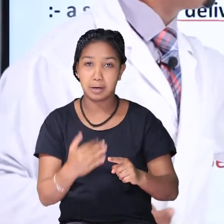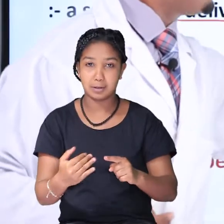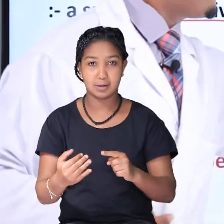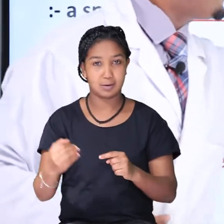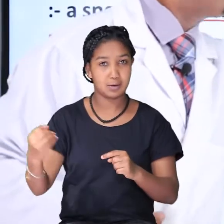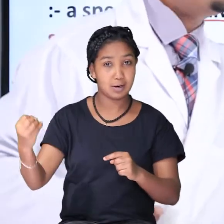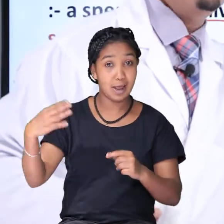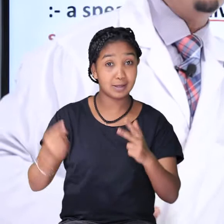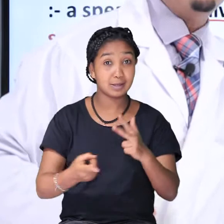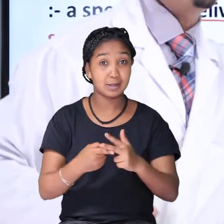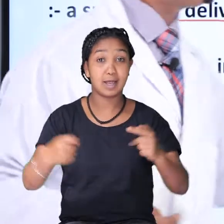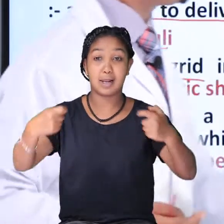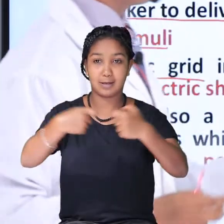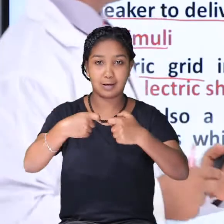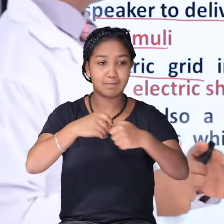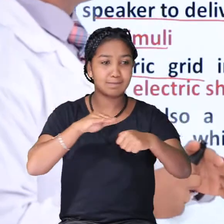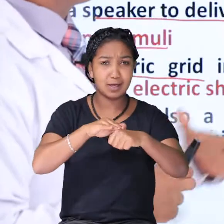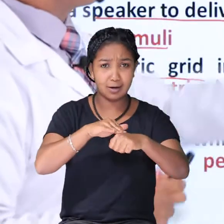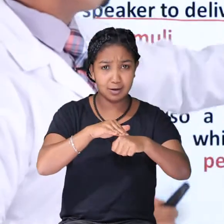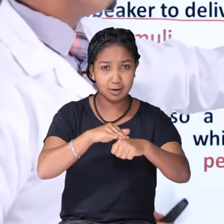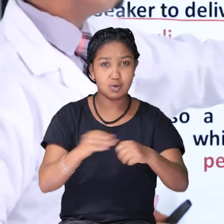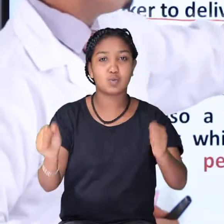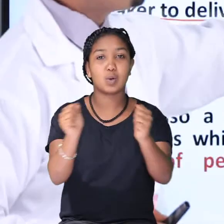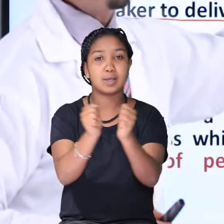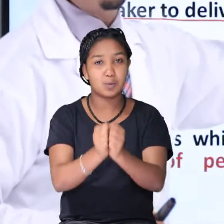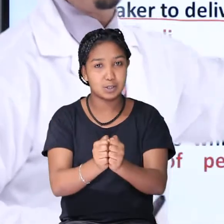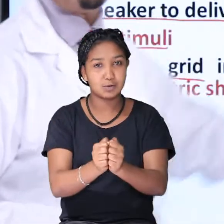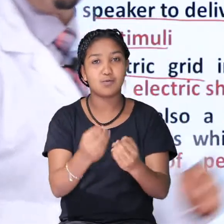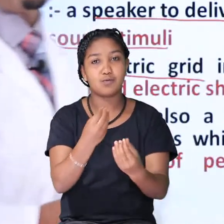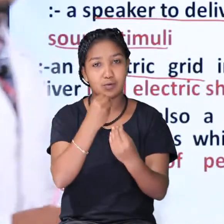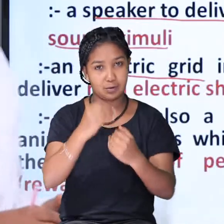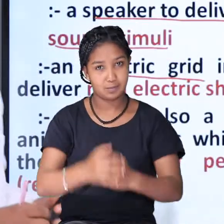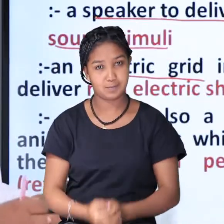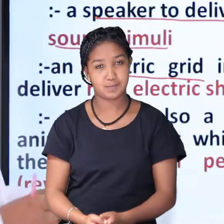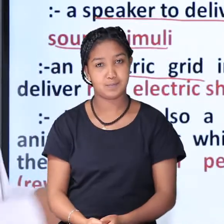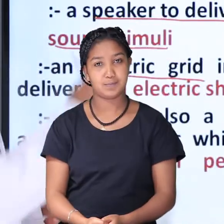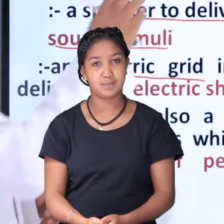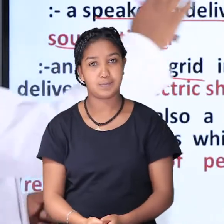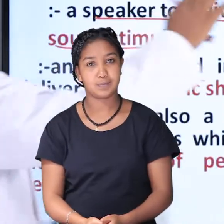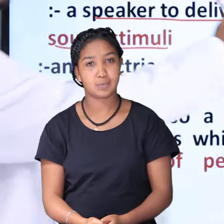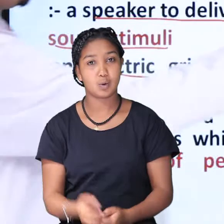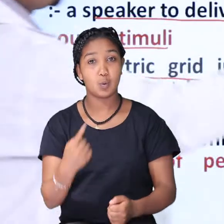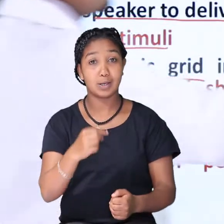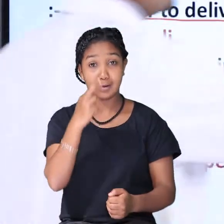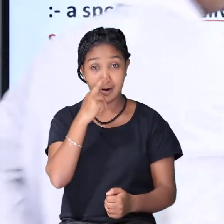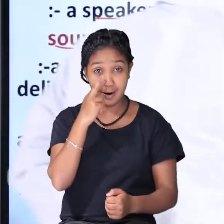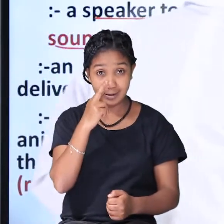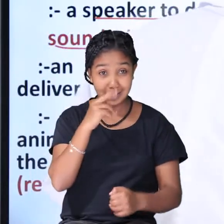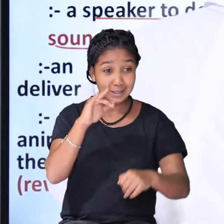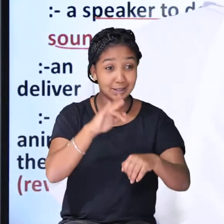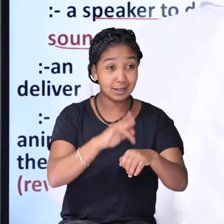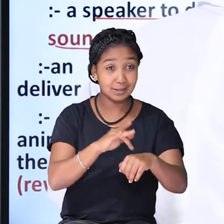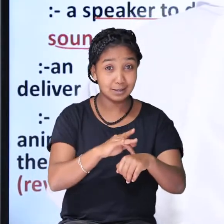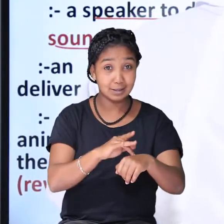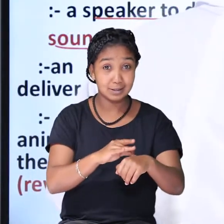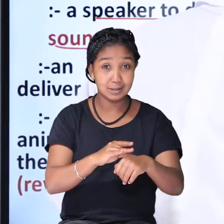lights, electric grid, together with food. When the rats touch the